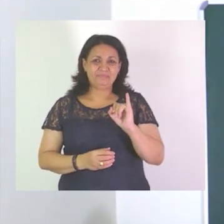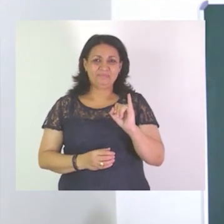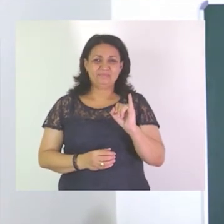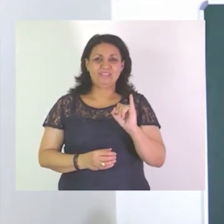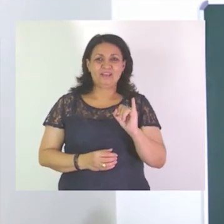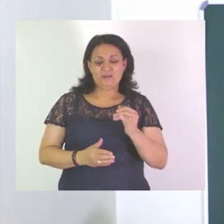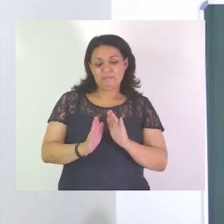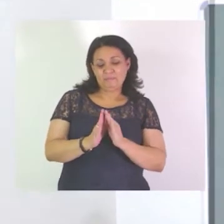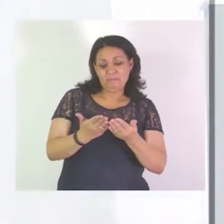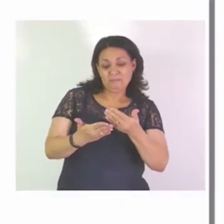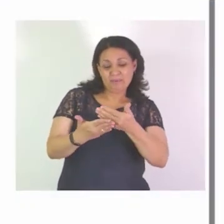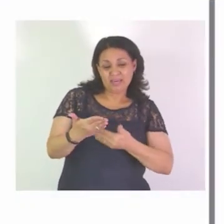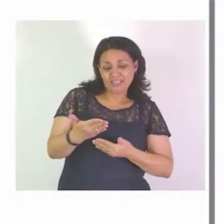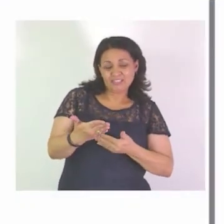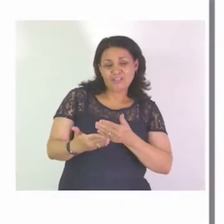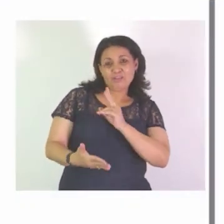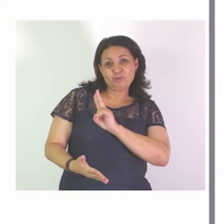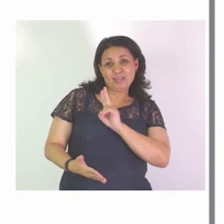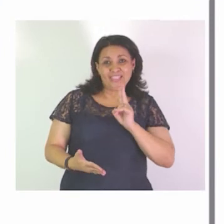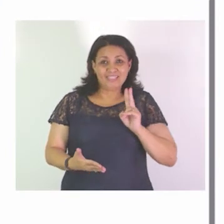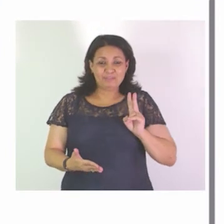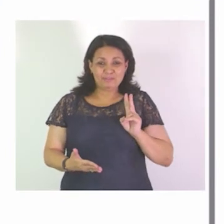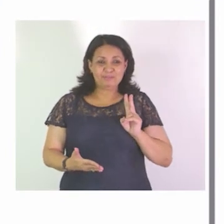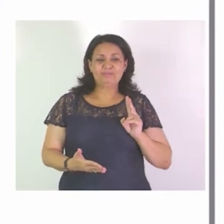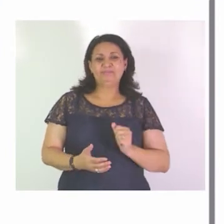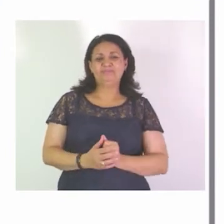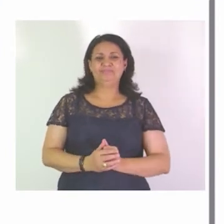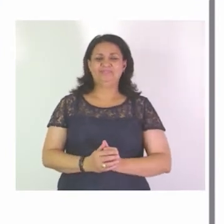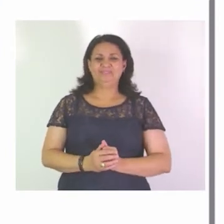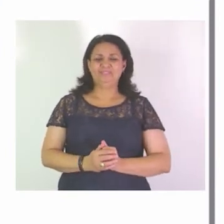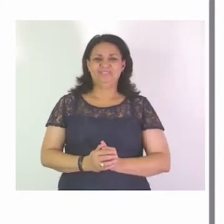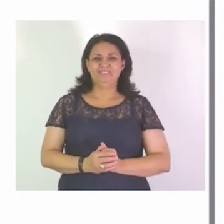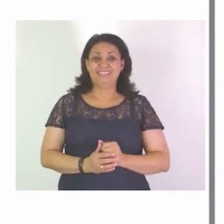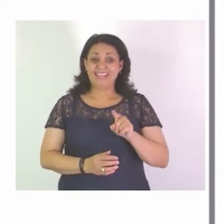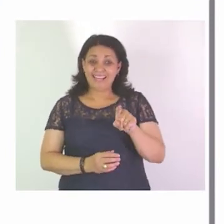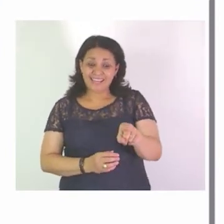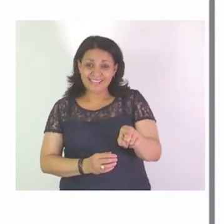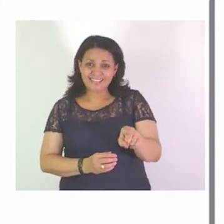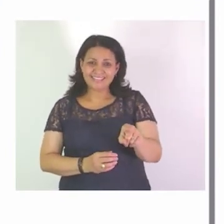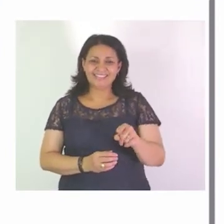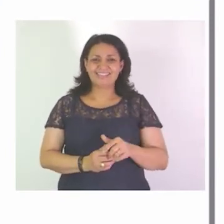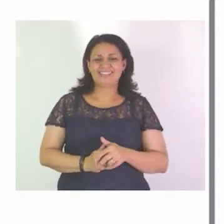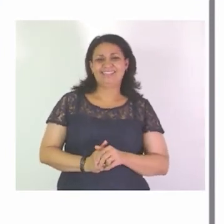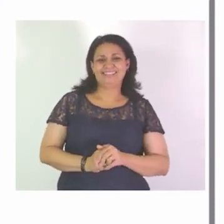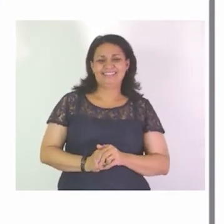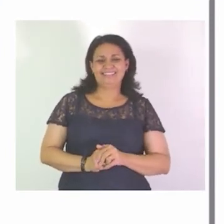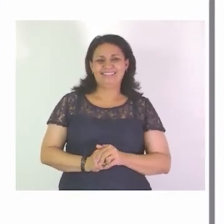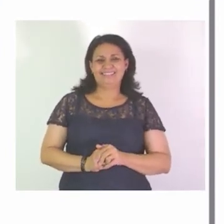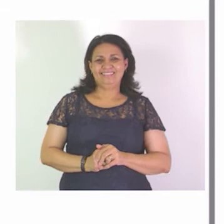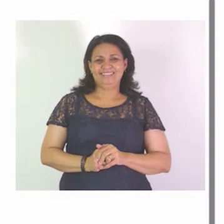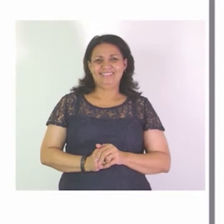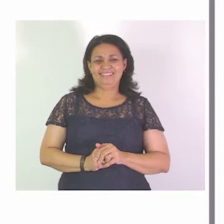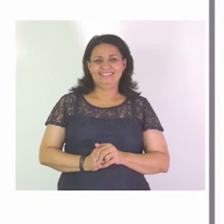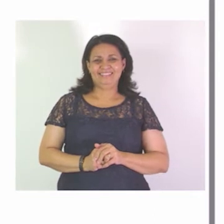on page 22 of your workbook. And there he is. He lives in Letterland, and he